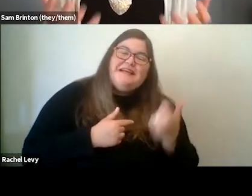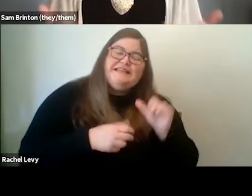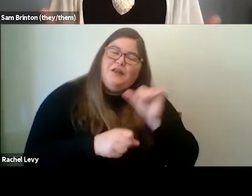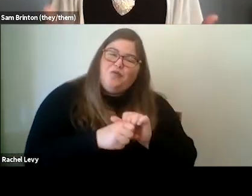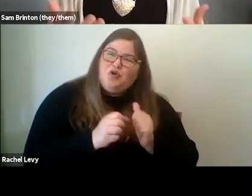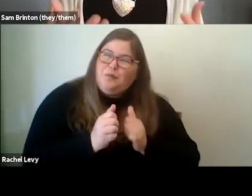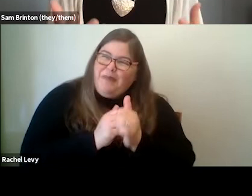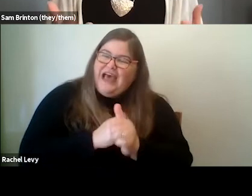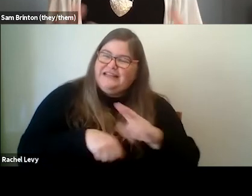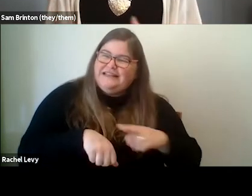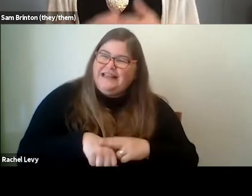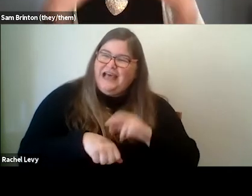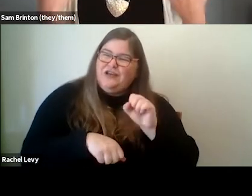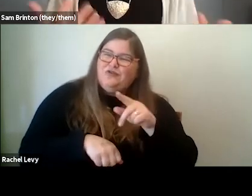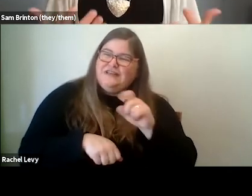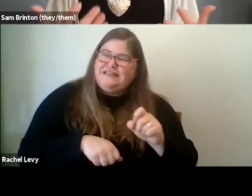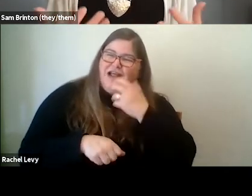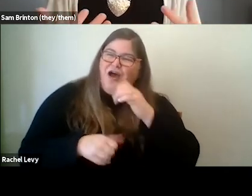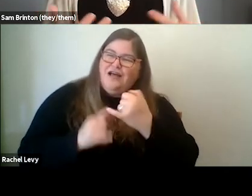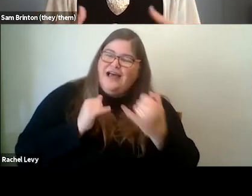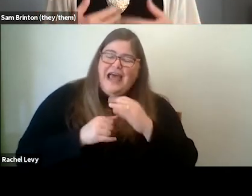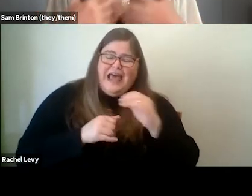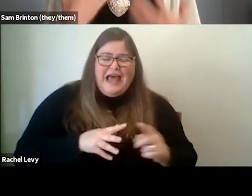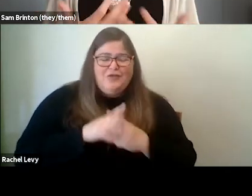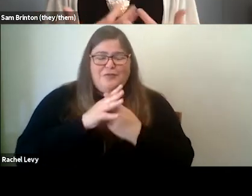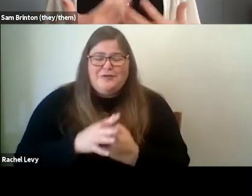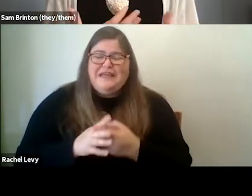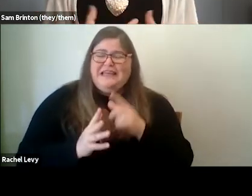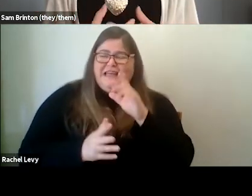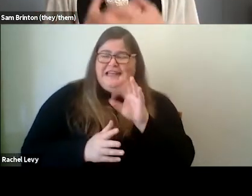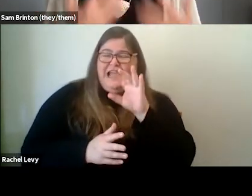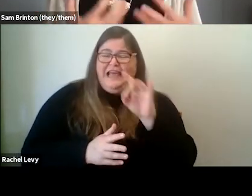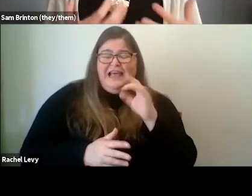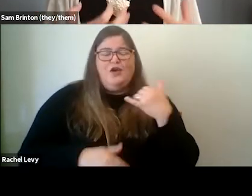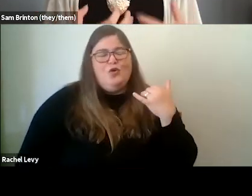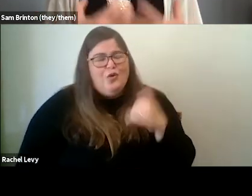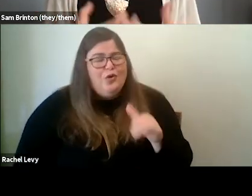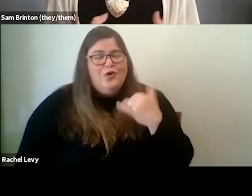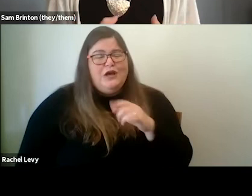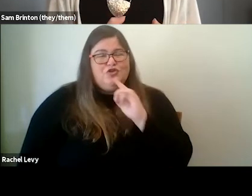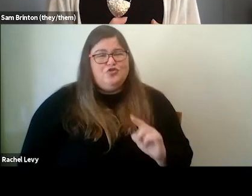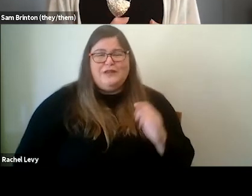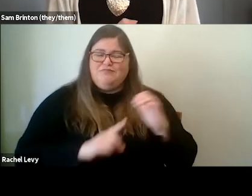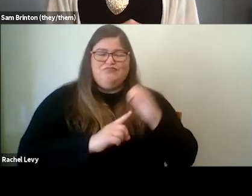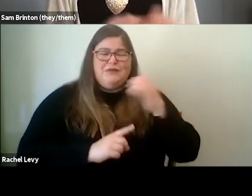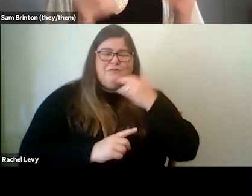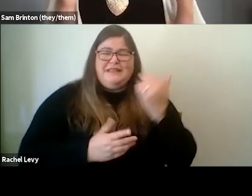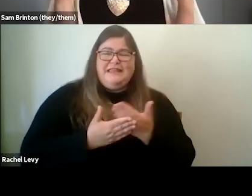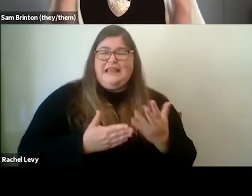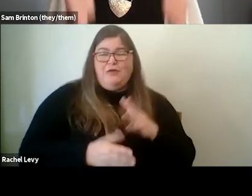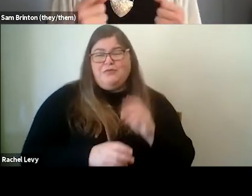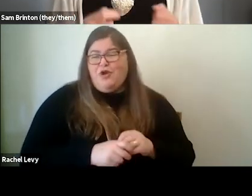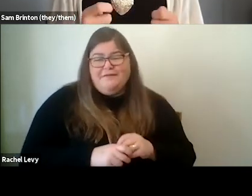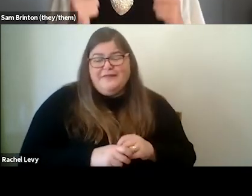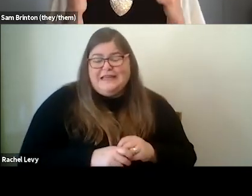pass the National Suicide Hotline Designation Act and to implement 988 is truly one of the greatest things I will ever get to be a part of. And